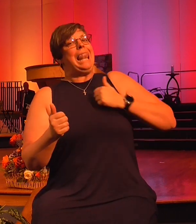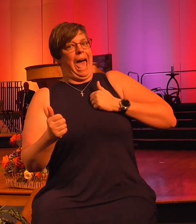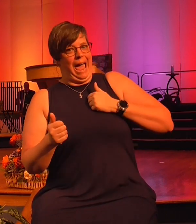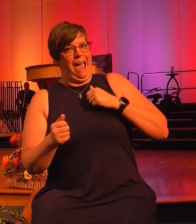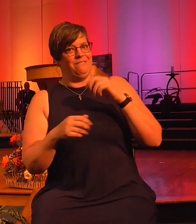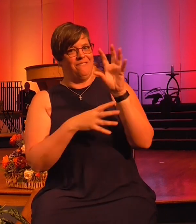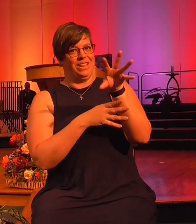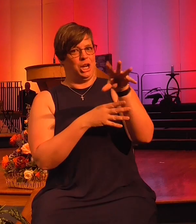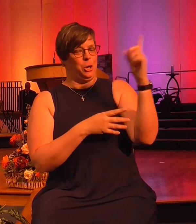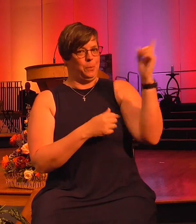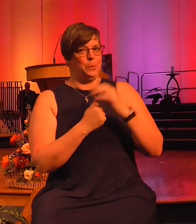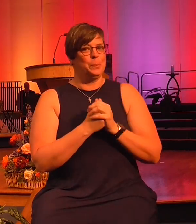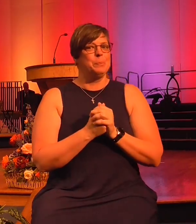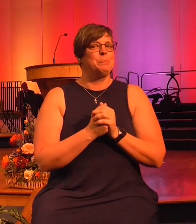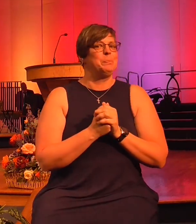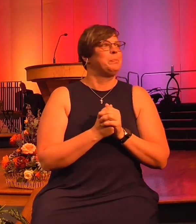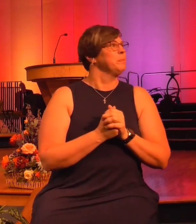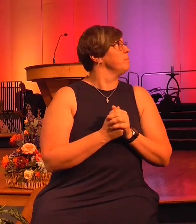that we want to share with you.